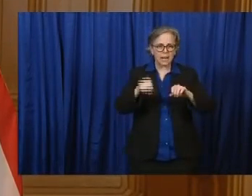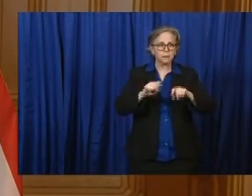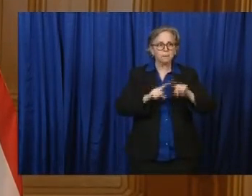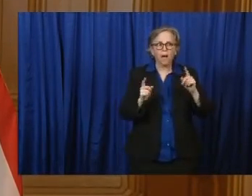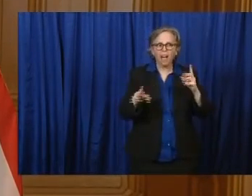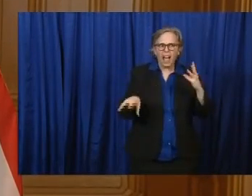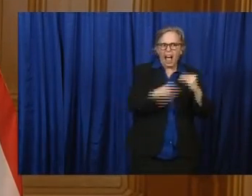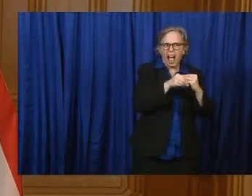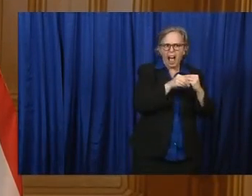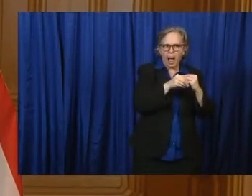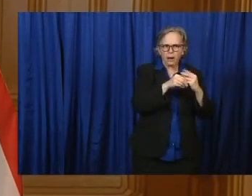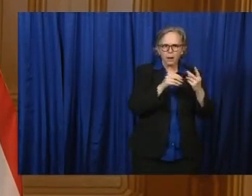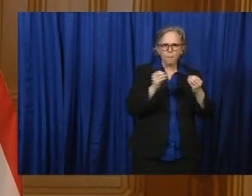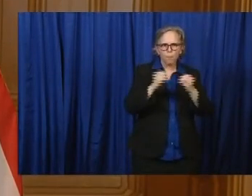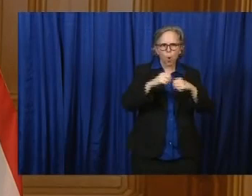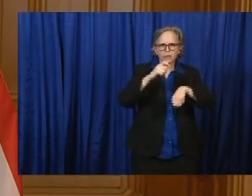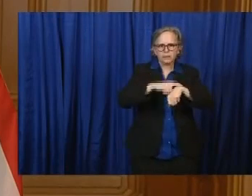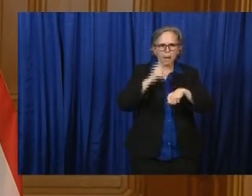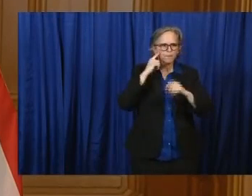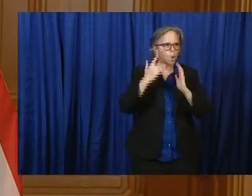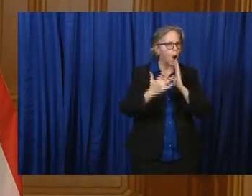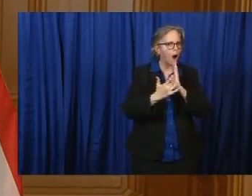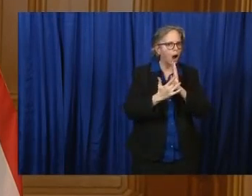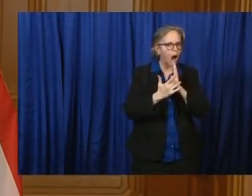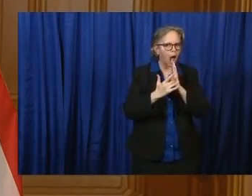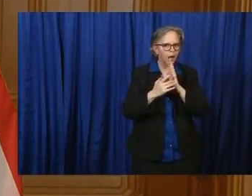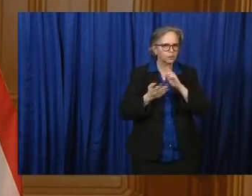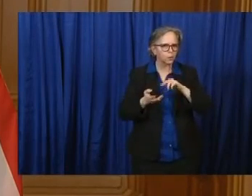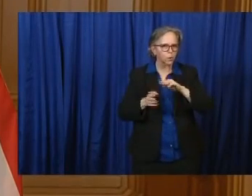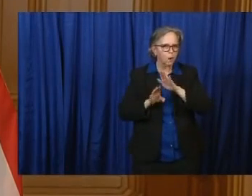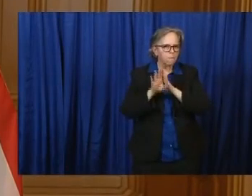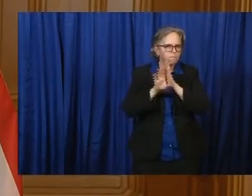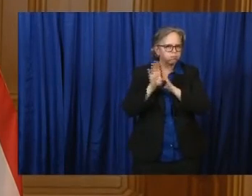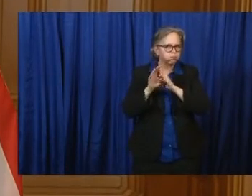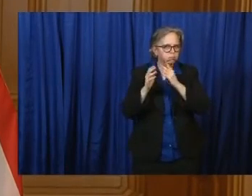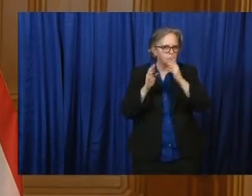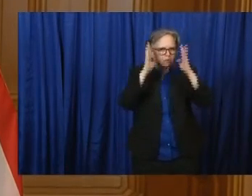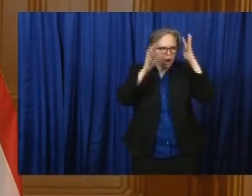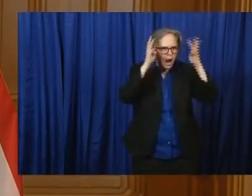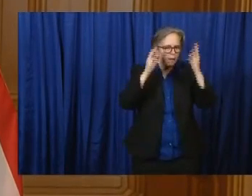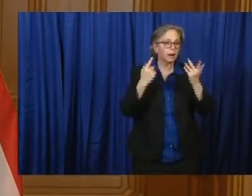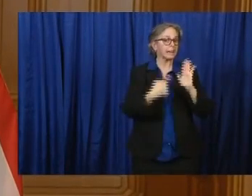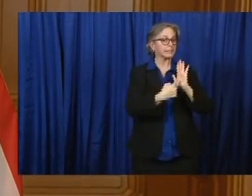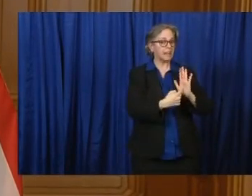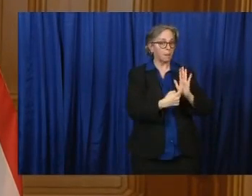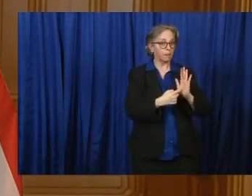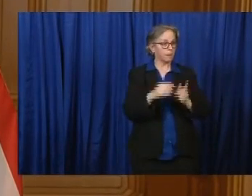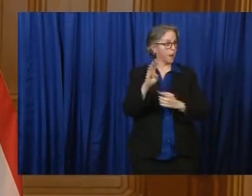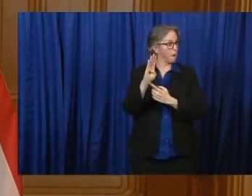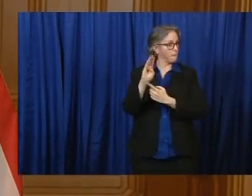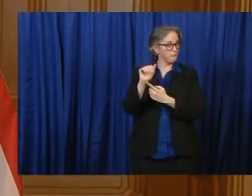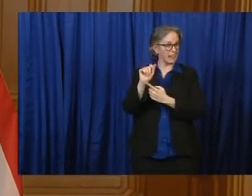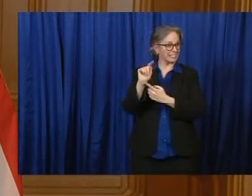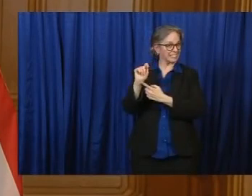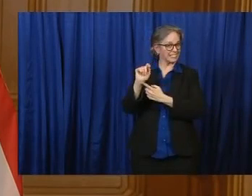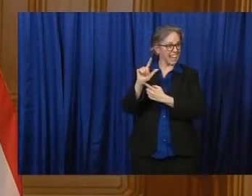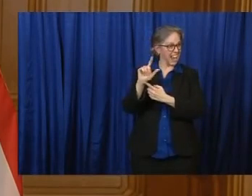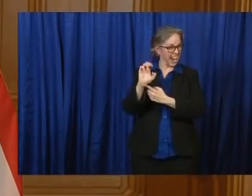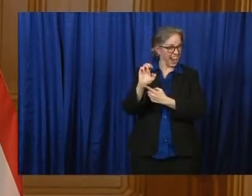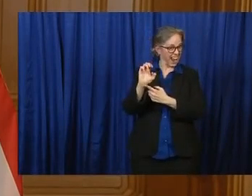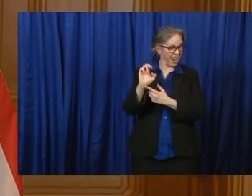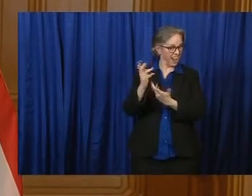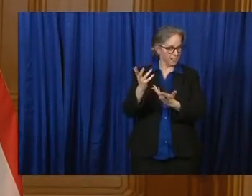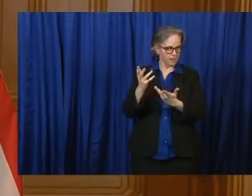technology to come online that helps us in so many ways. For example, what Battelle did and what we are getting this week now for the